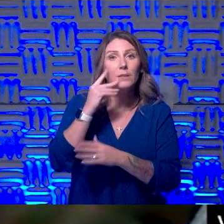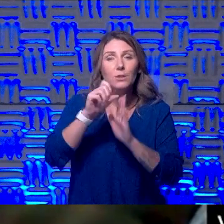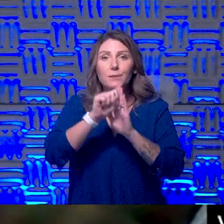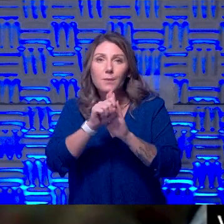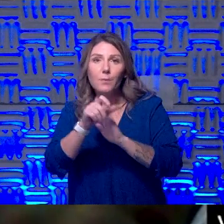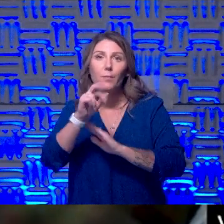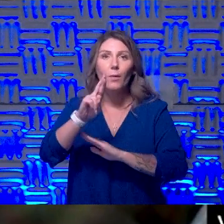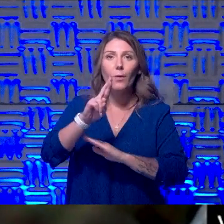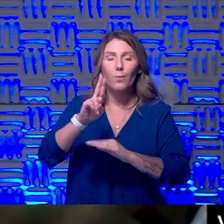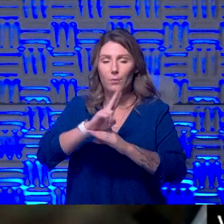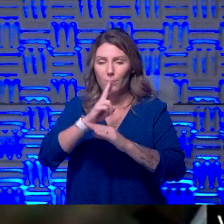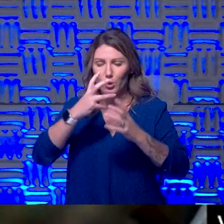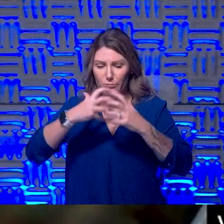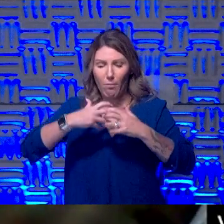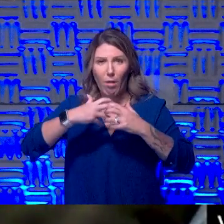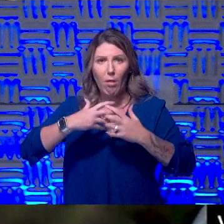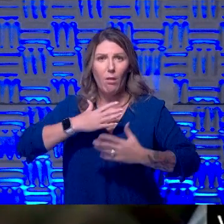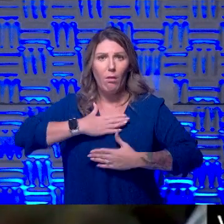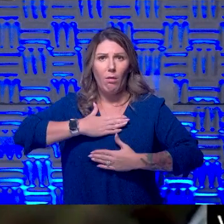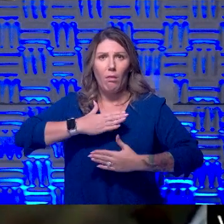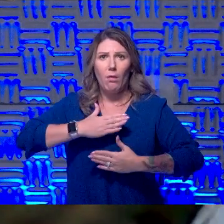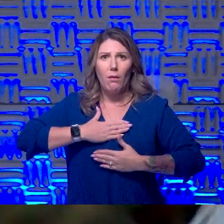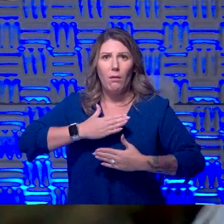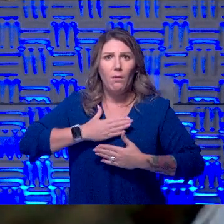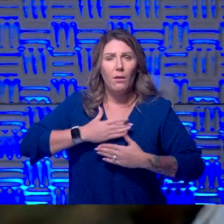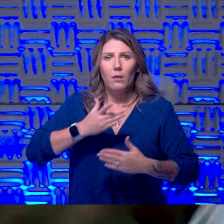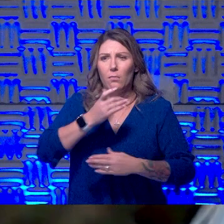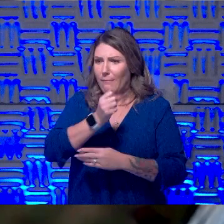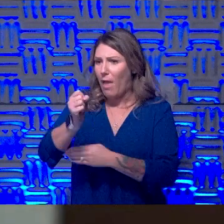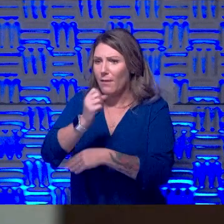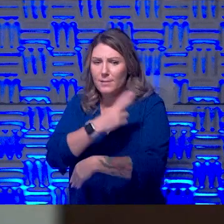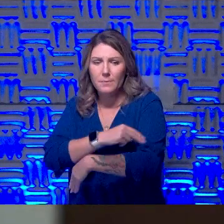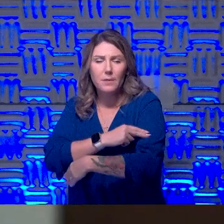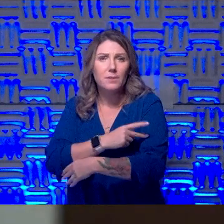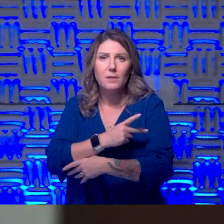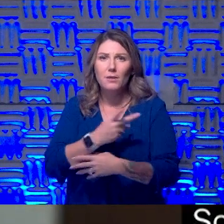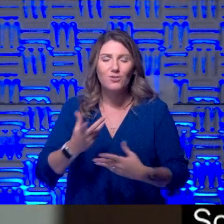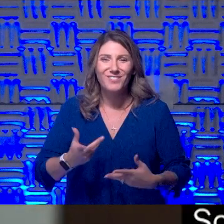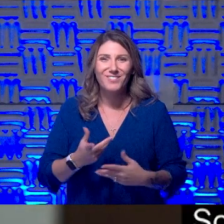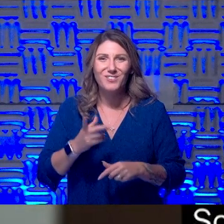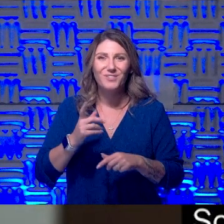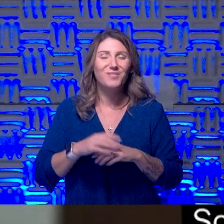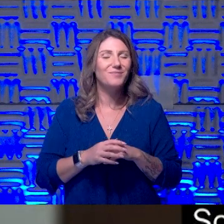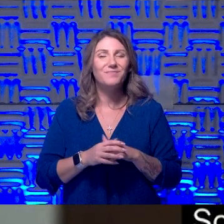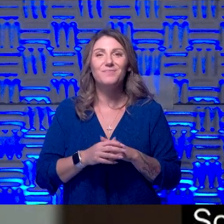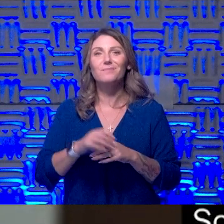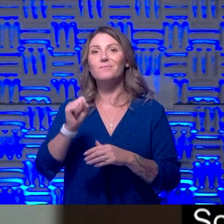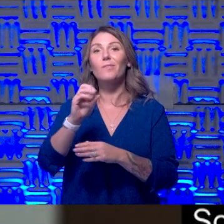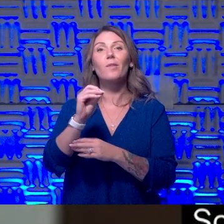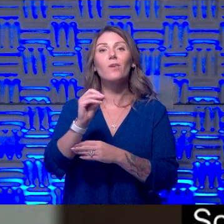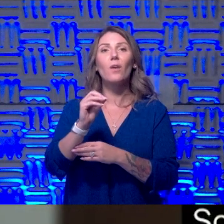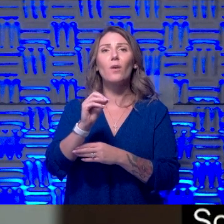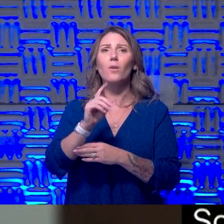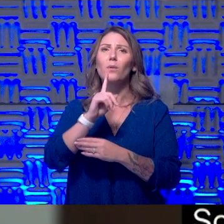require ventilation or anything or hospitalization, anything like that. So just have